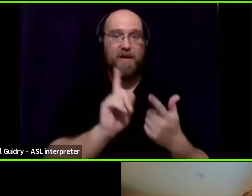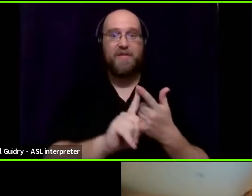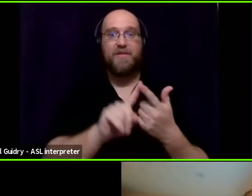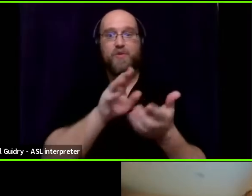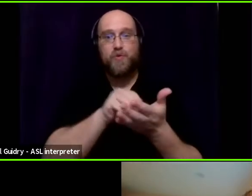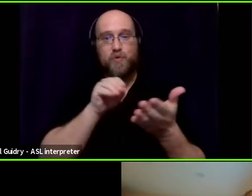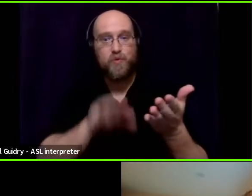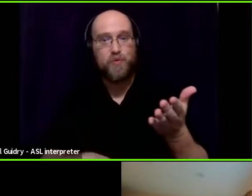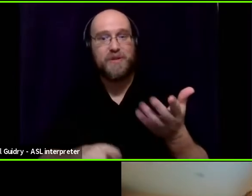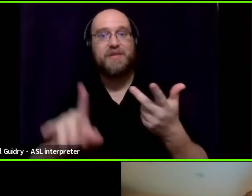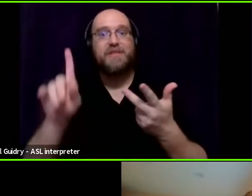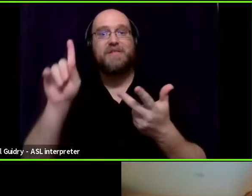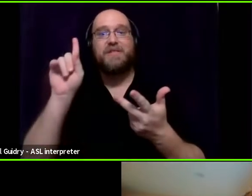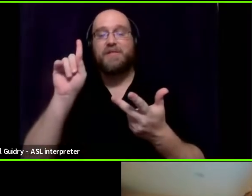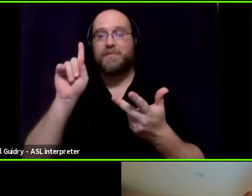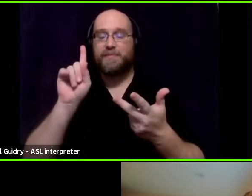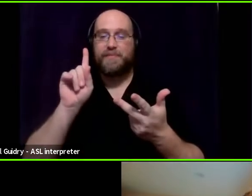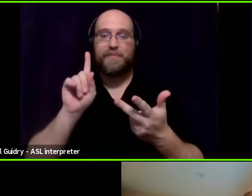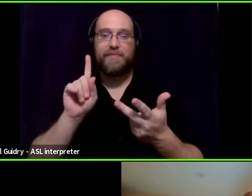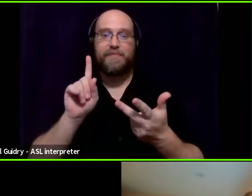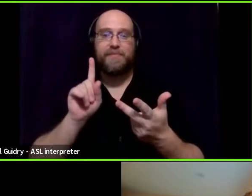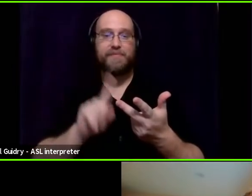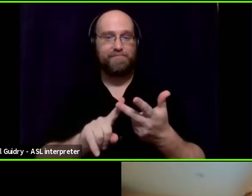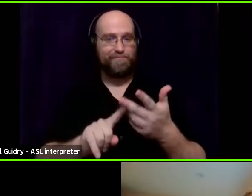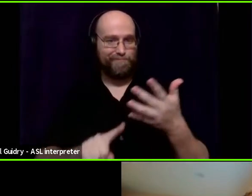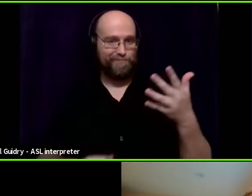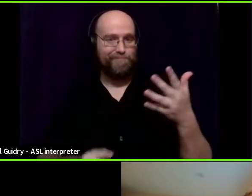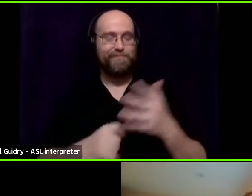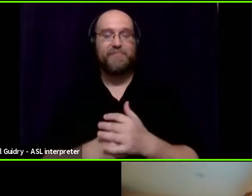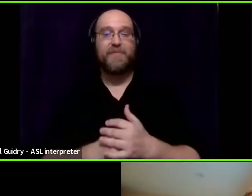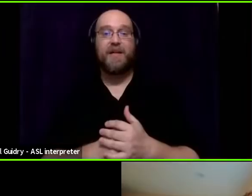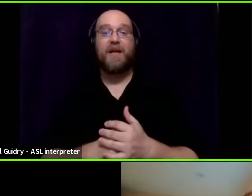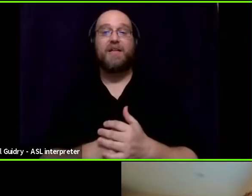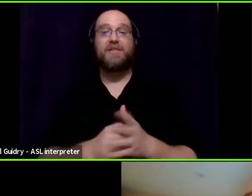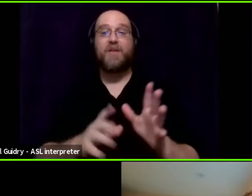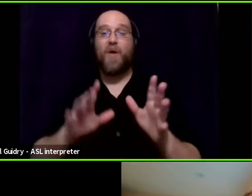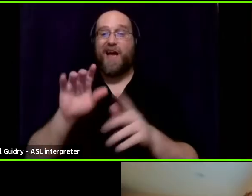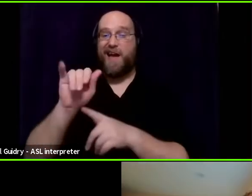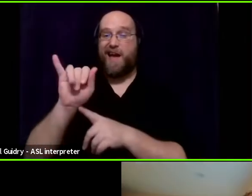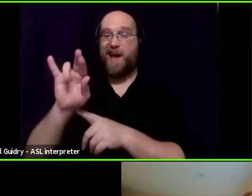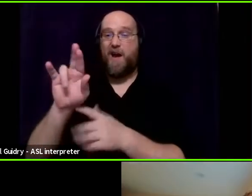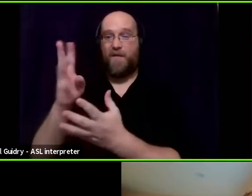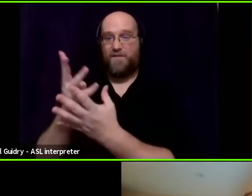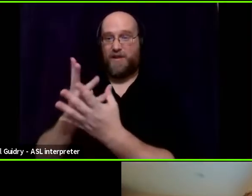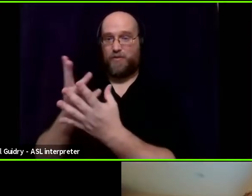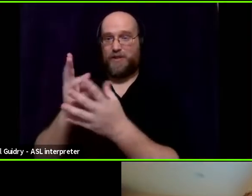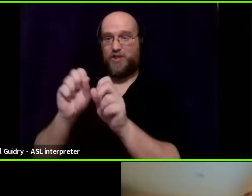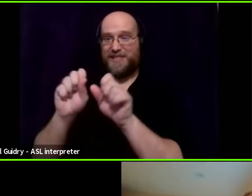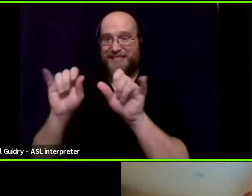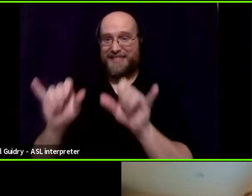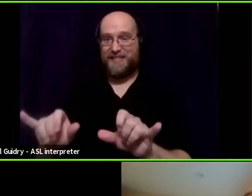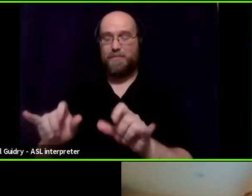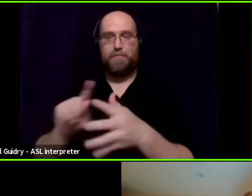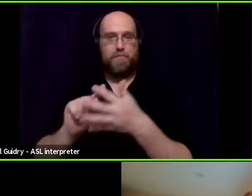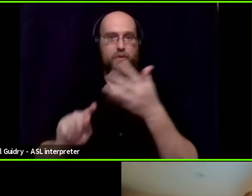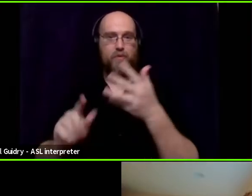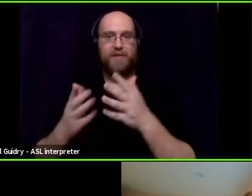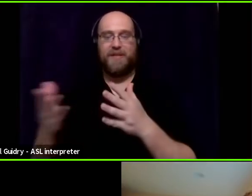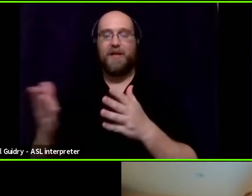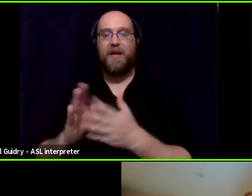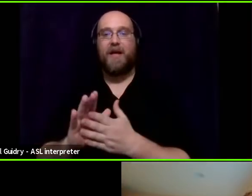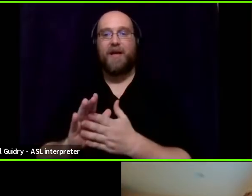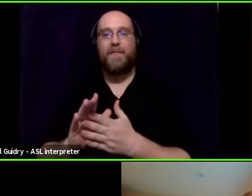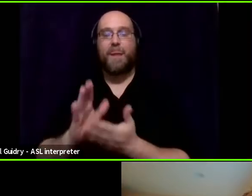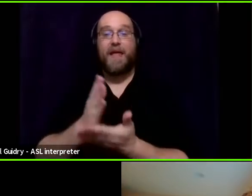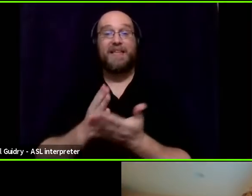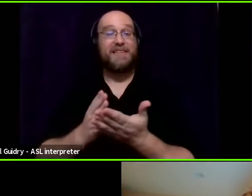educated. In terms of air filtration systems and things like that, some of those are higher